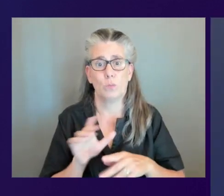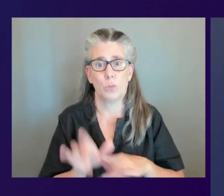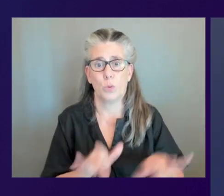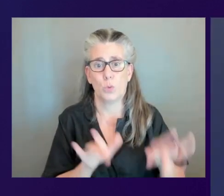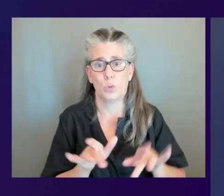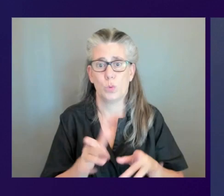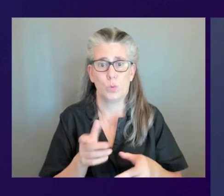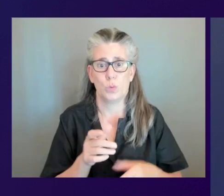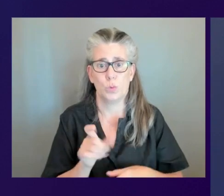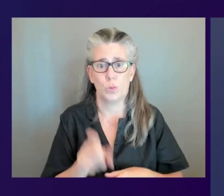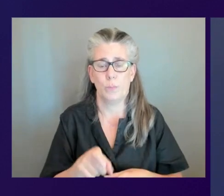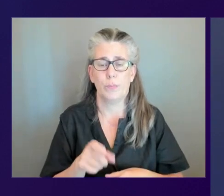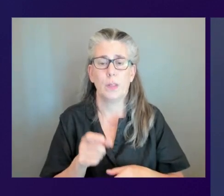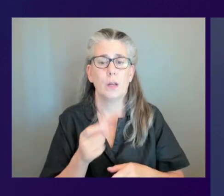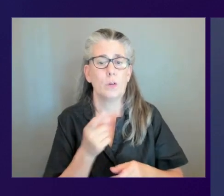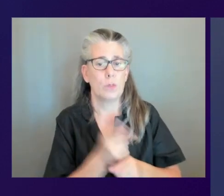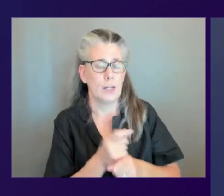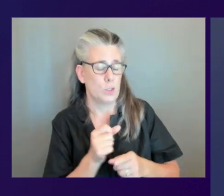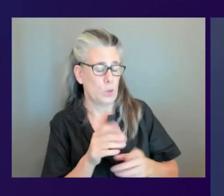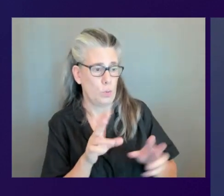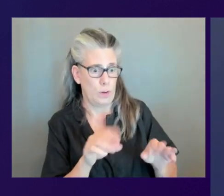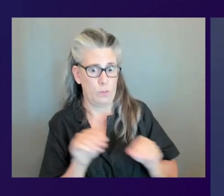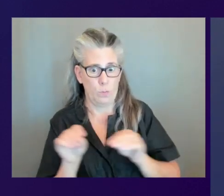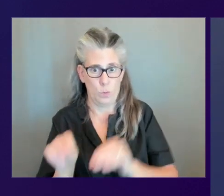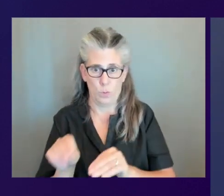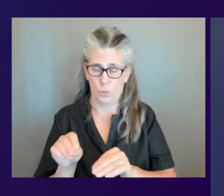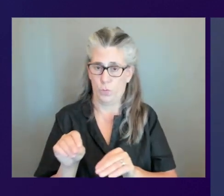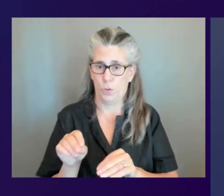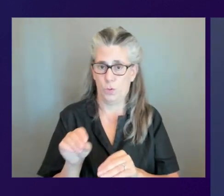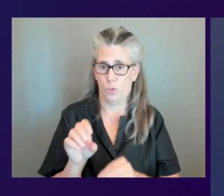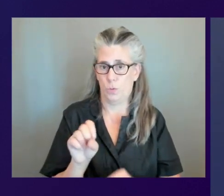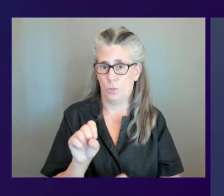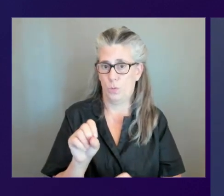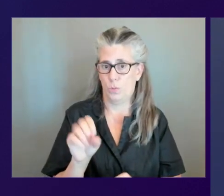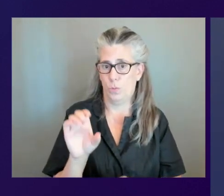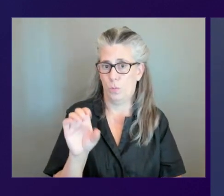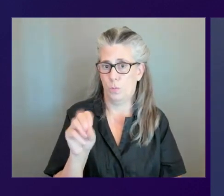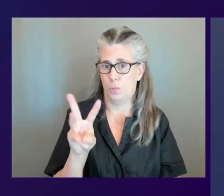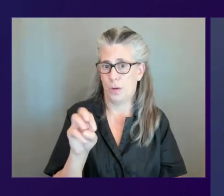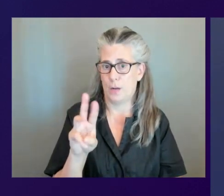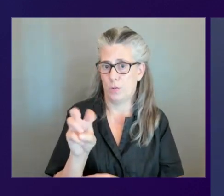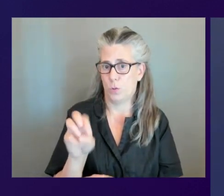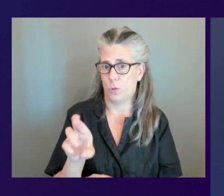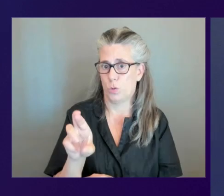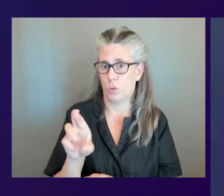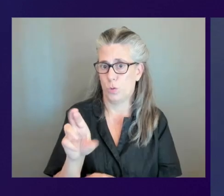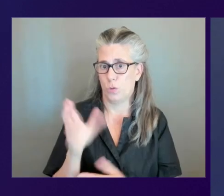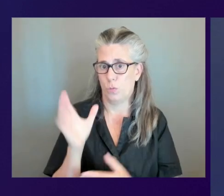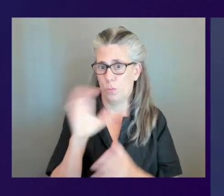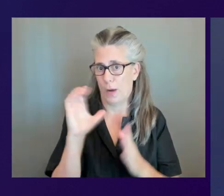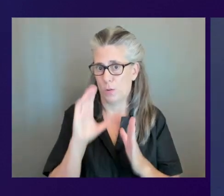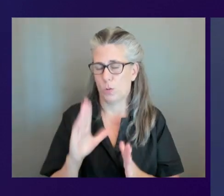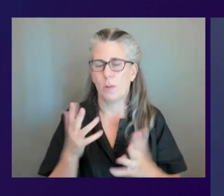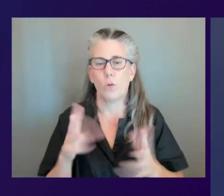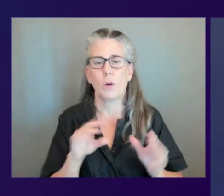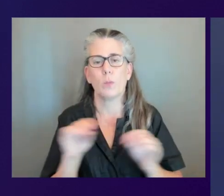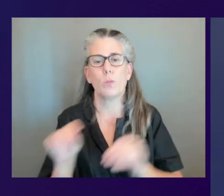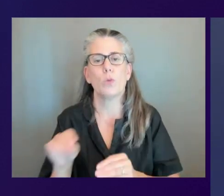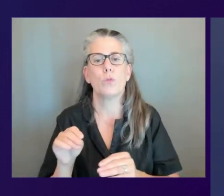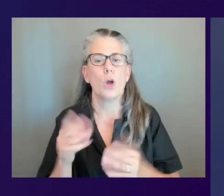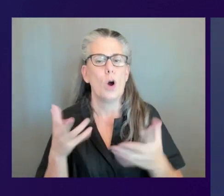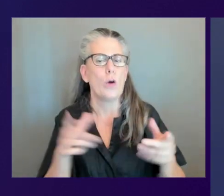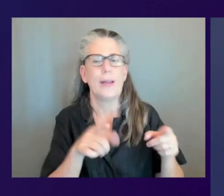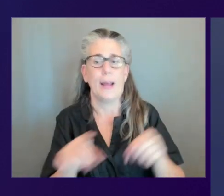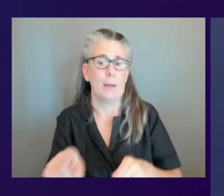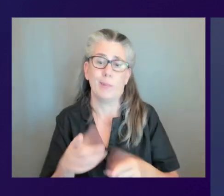have moved to this browser, right, which often has already happened, Yeah. what are those online threats? Yeah, exactly.